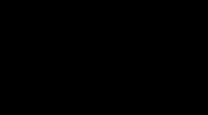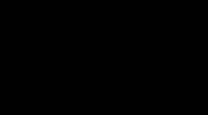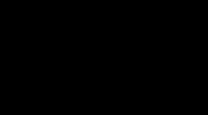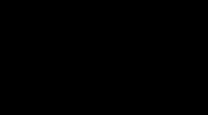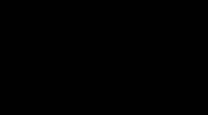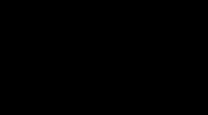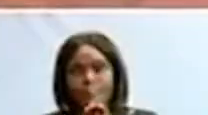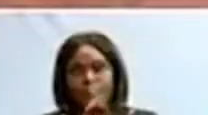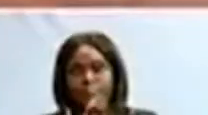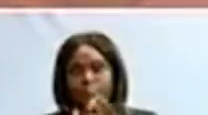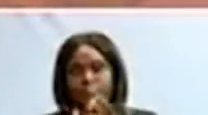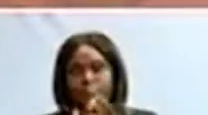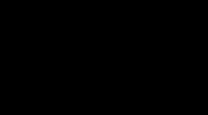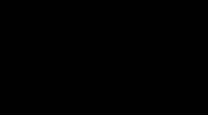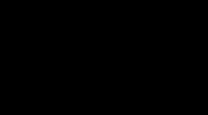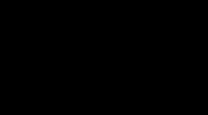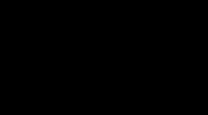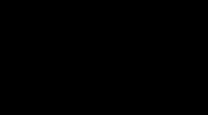I'm from.